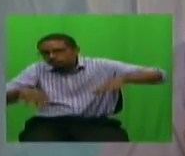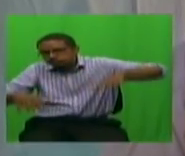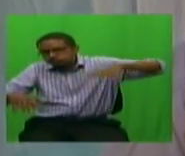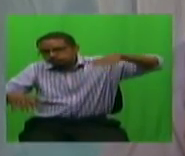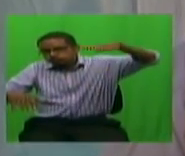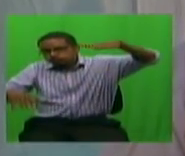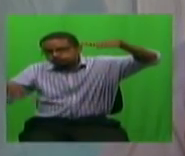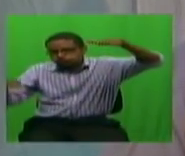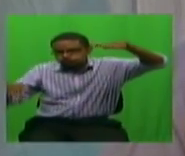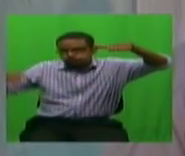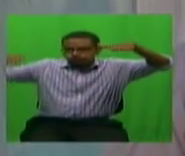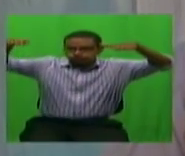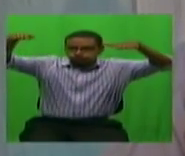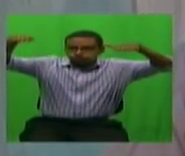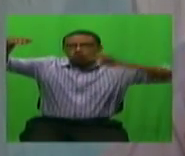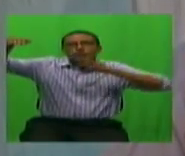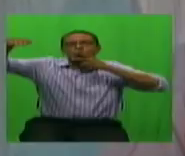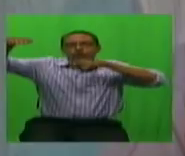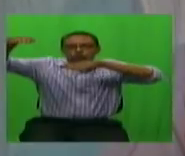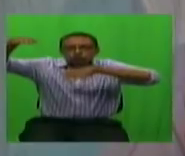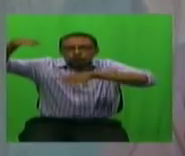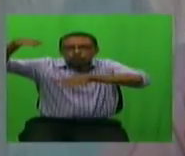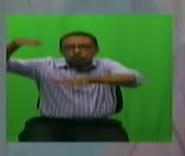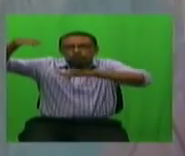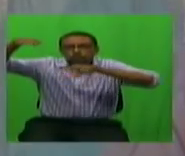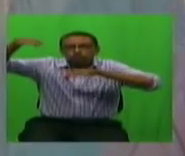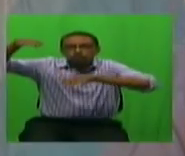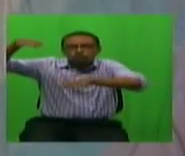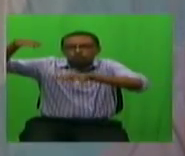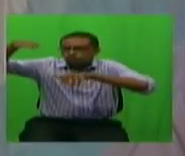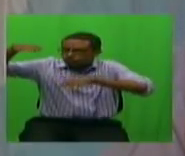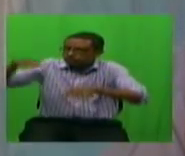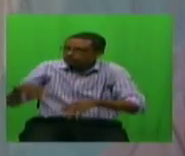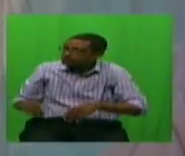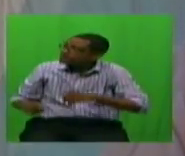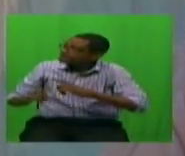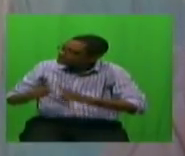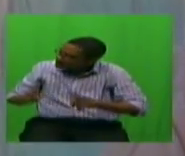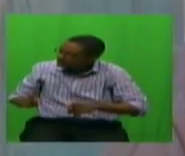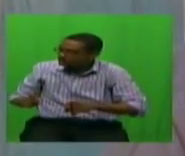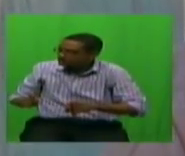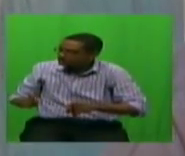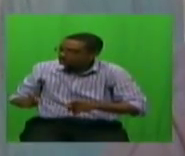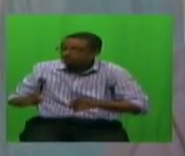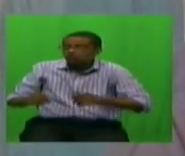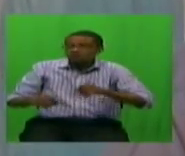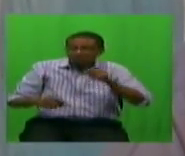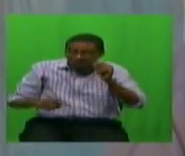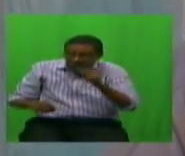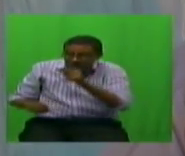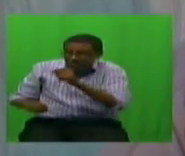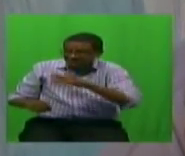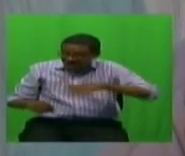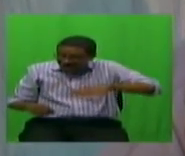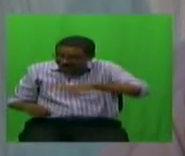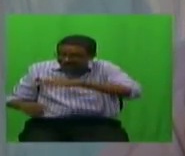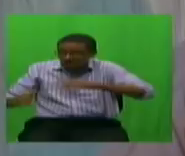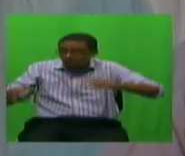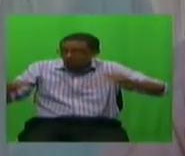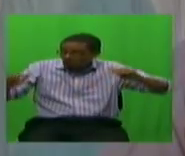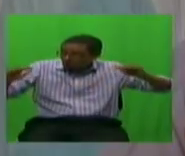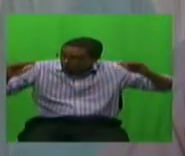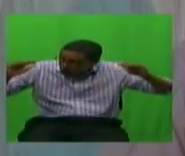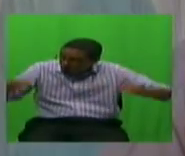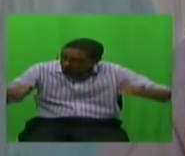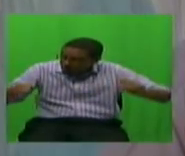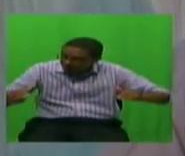again, nothing that you do will prevent flooding in low-lying areas.